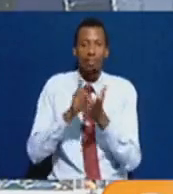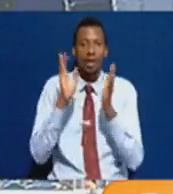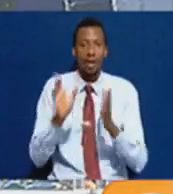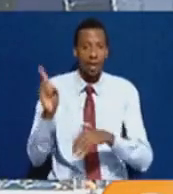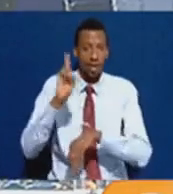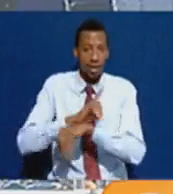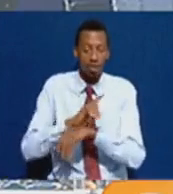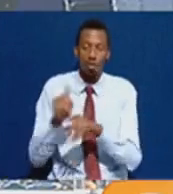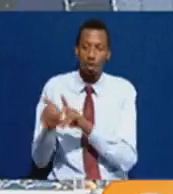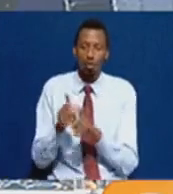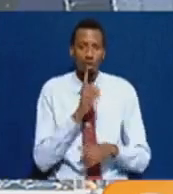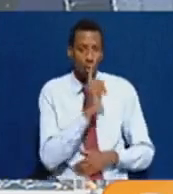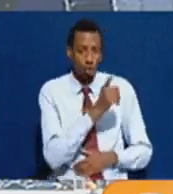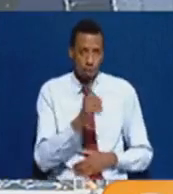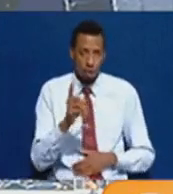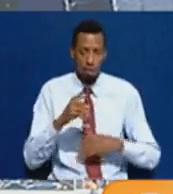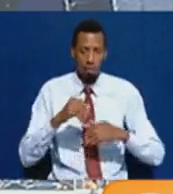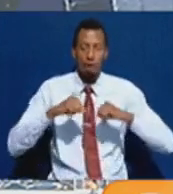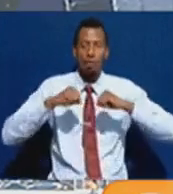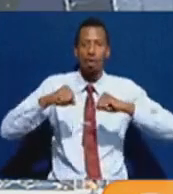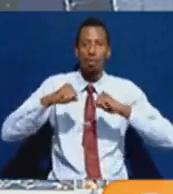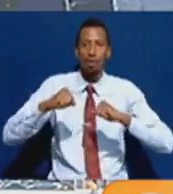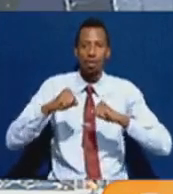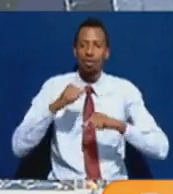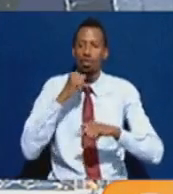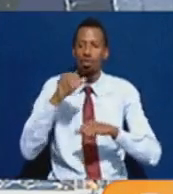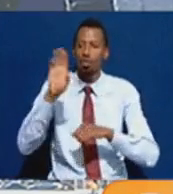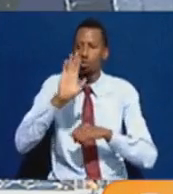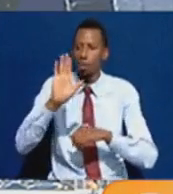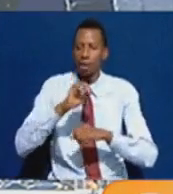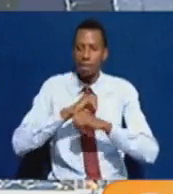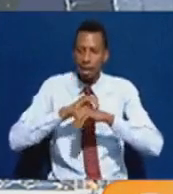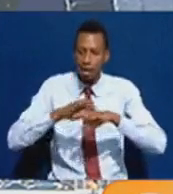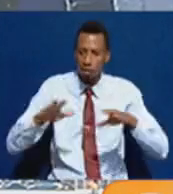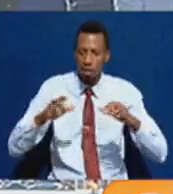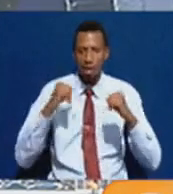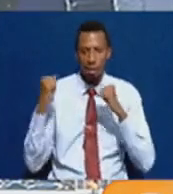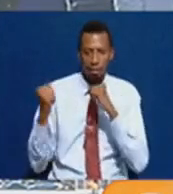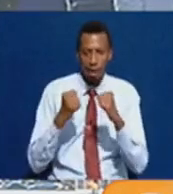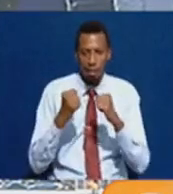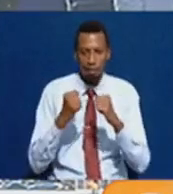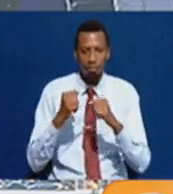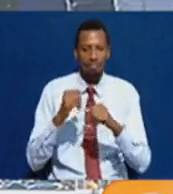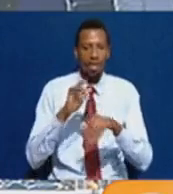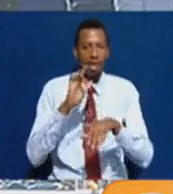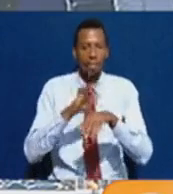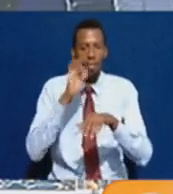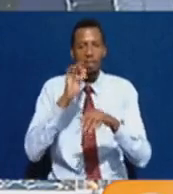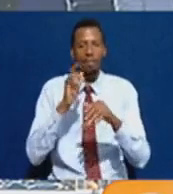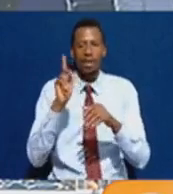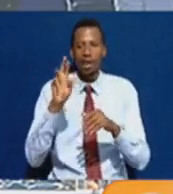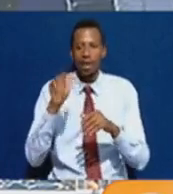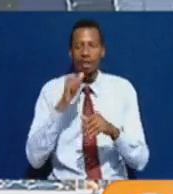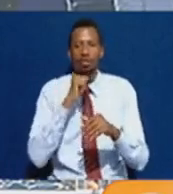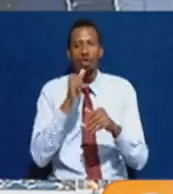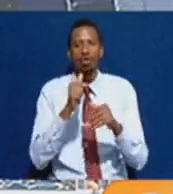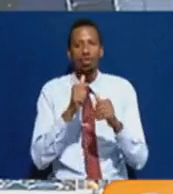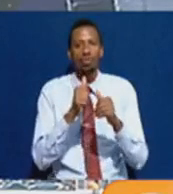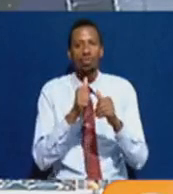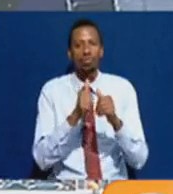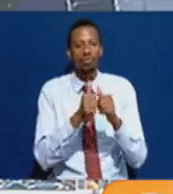leaders against using their influence and power to threaten KRA so as to evade tax, saying action will be taken against them.